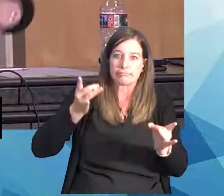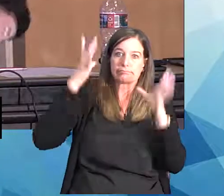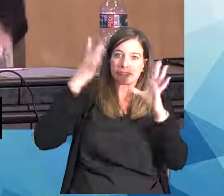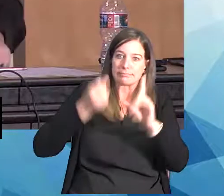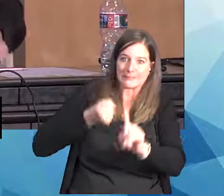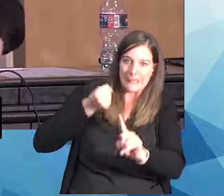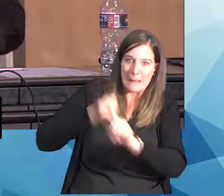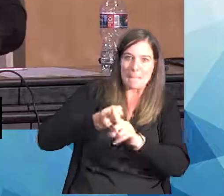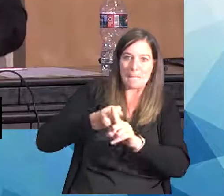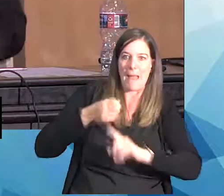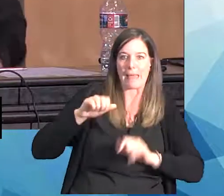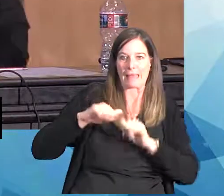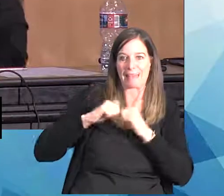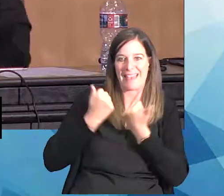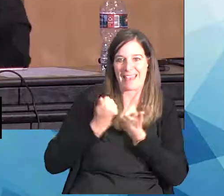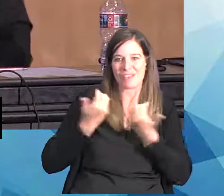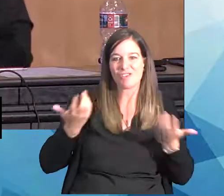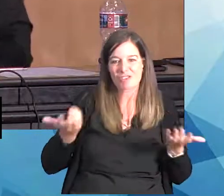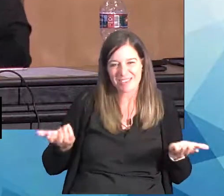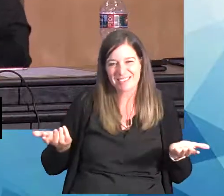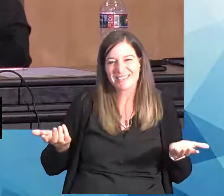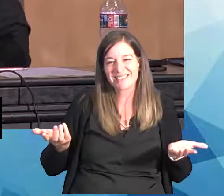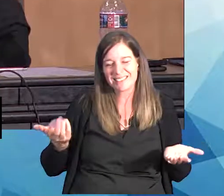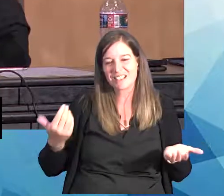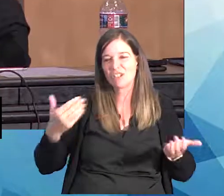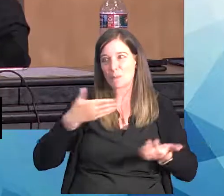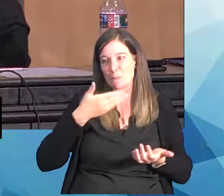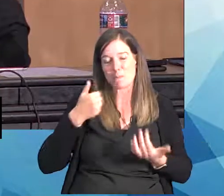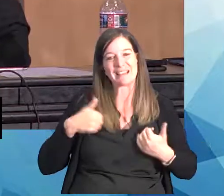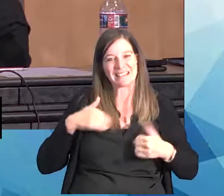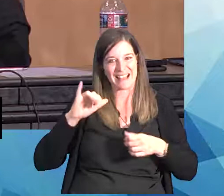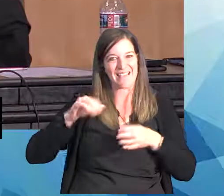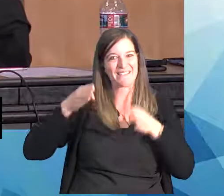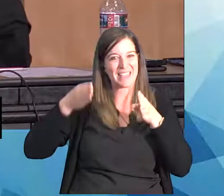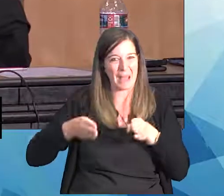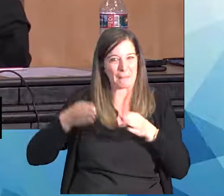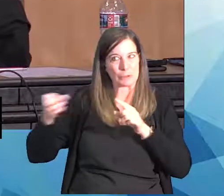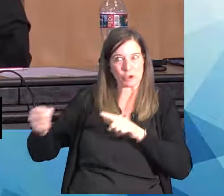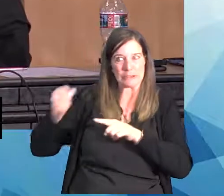the decisions that will benefit the agency in the long term.